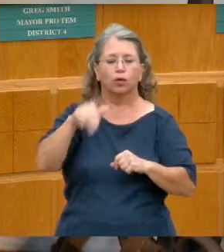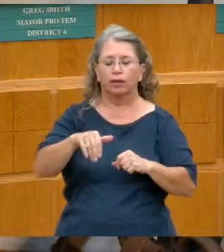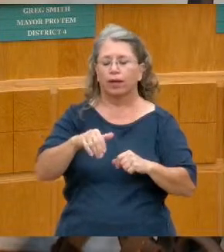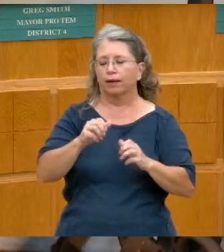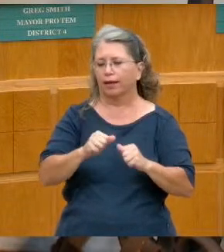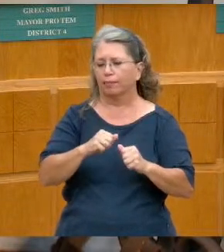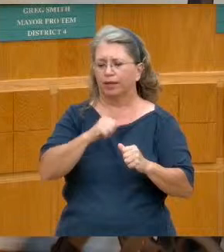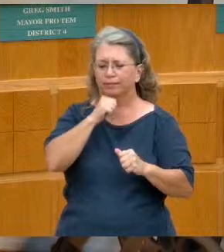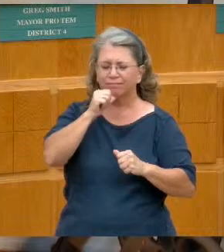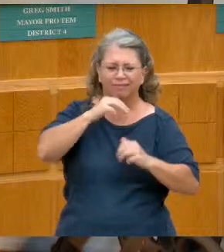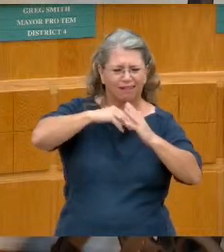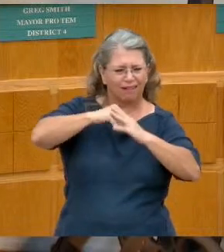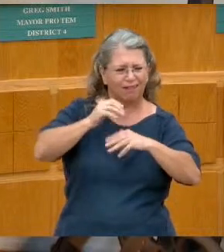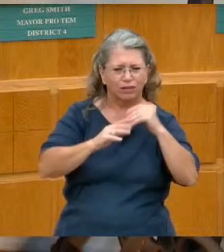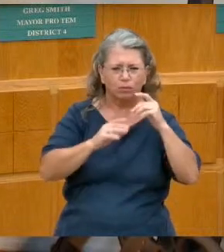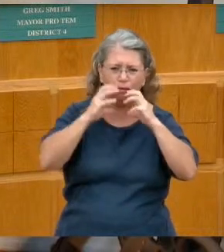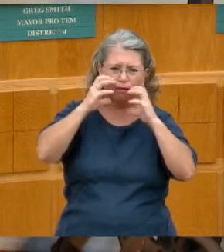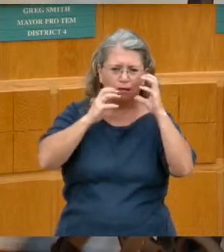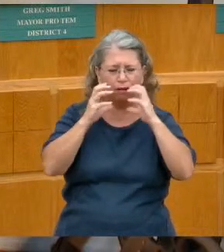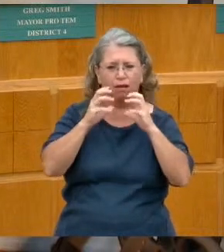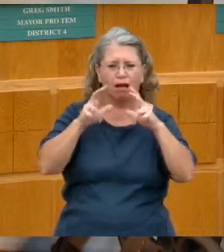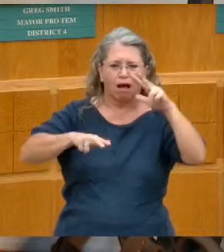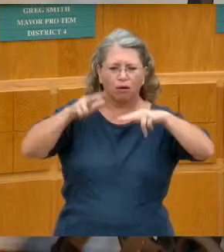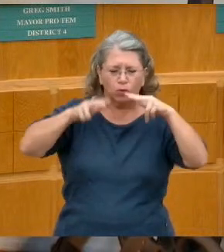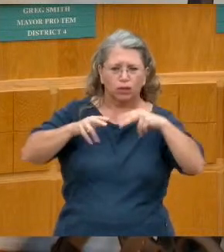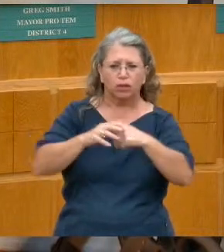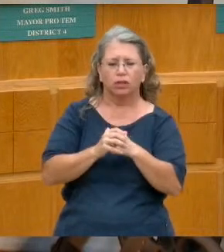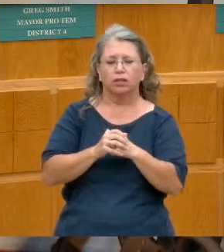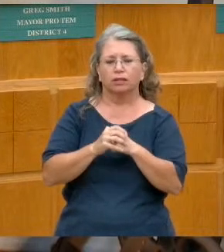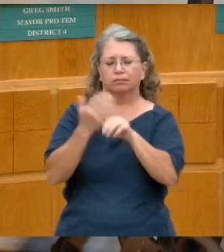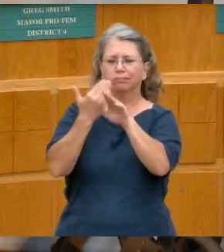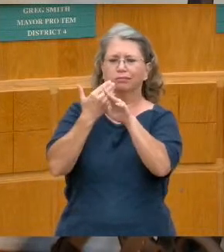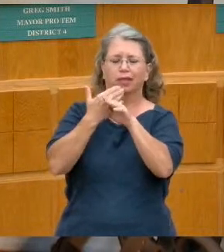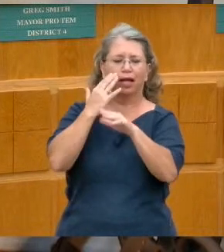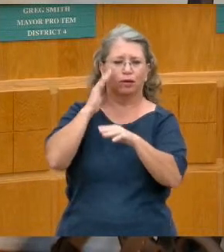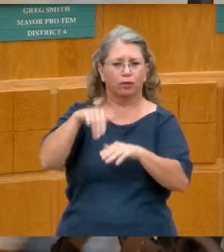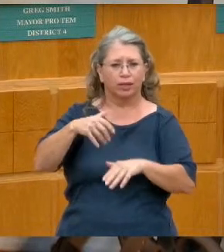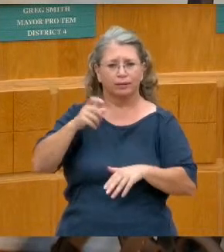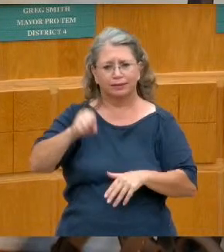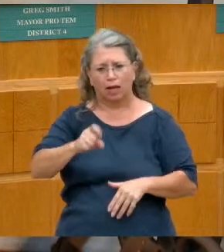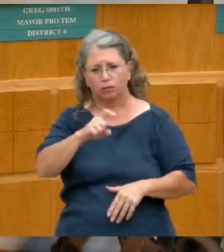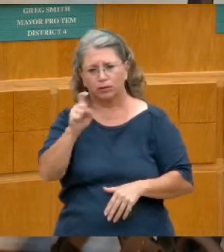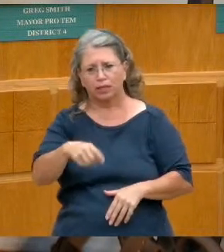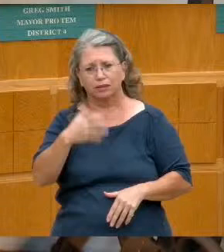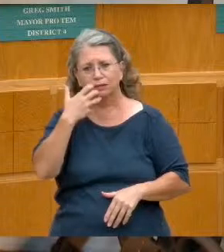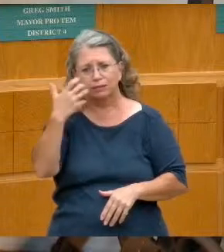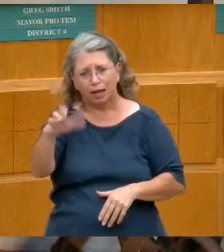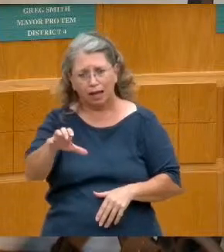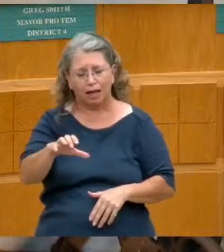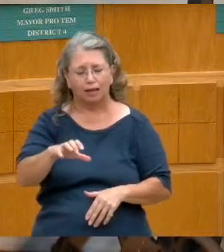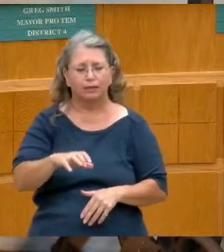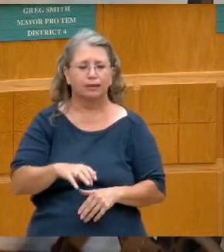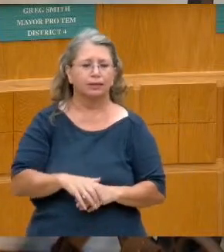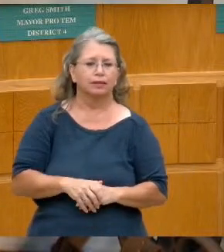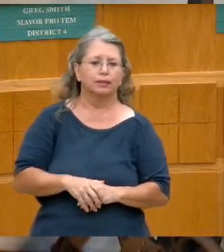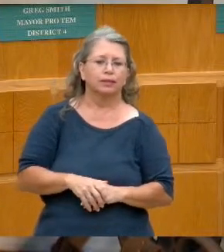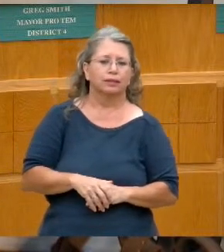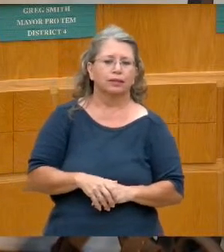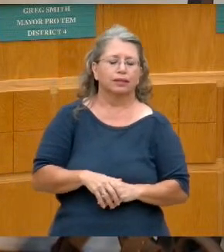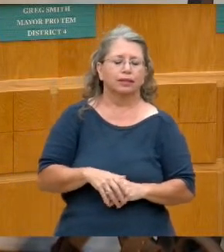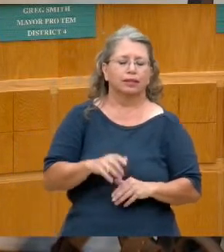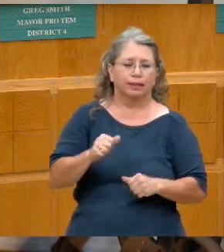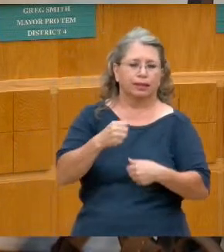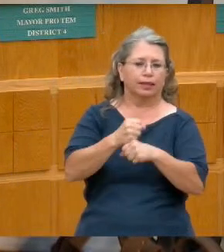and awkward and a nuisance, and with our South Texas heat, sometimes that can create its own